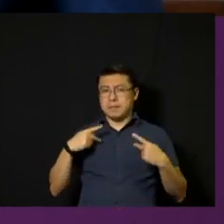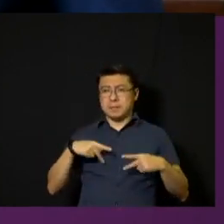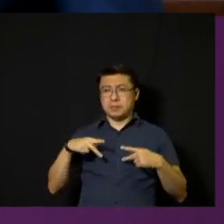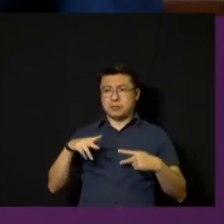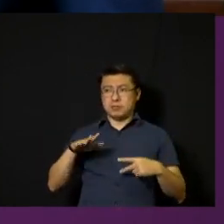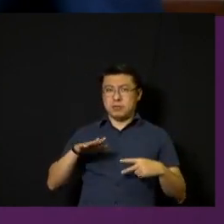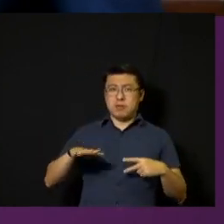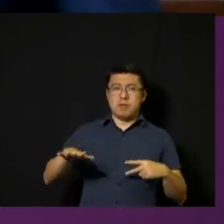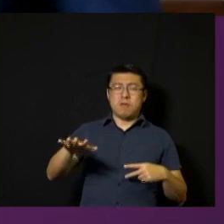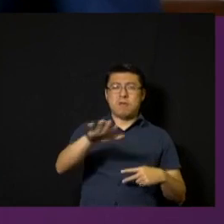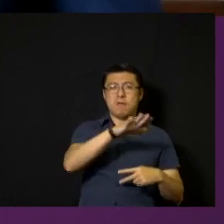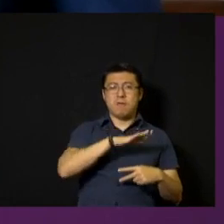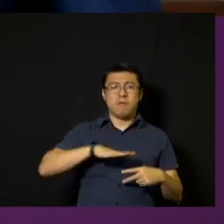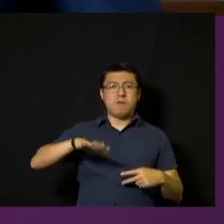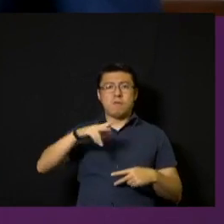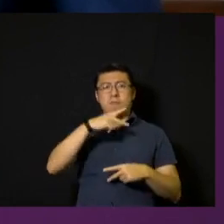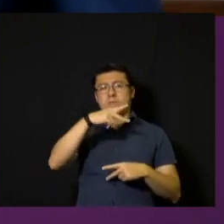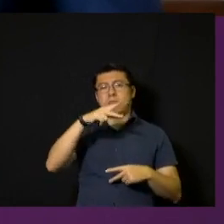See many people around me